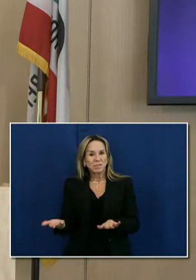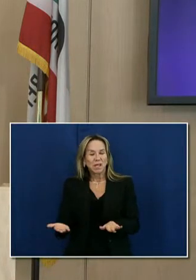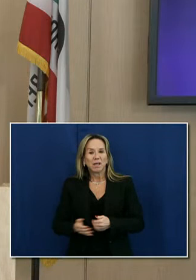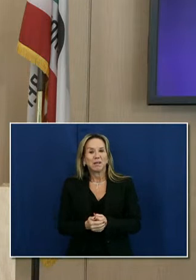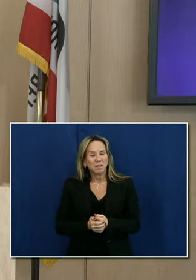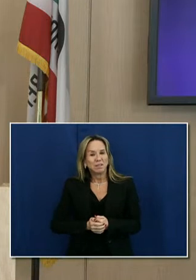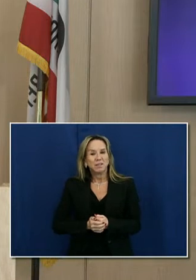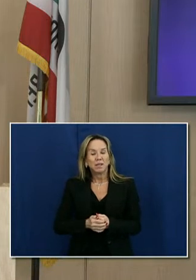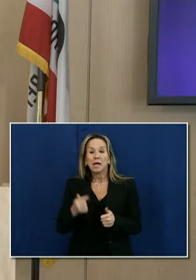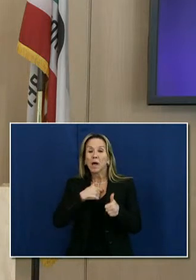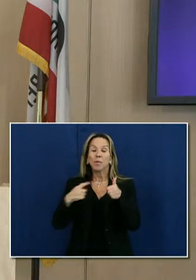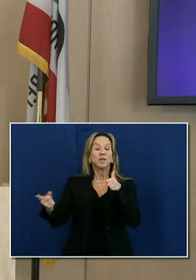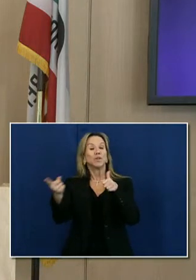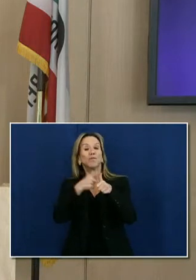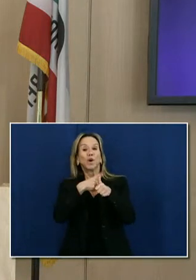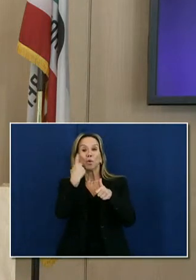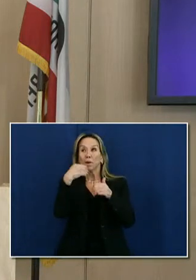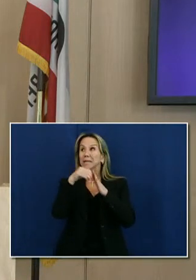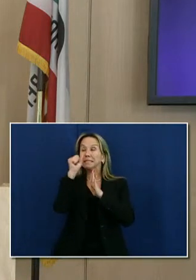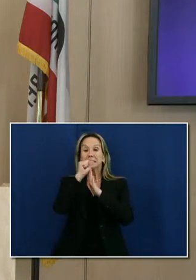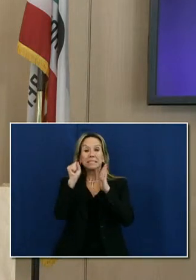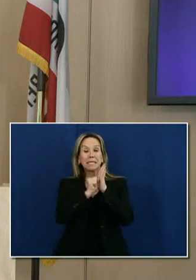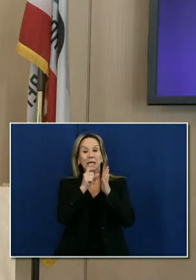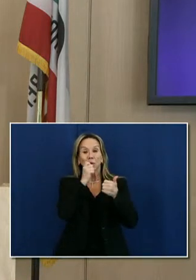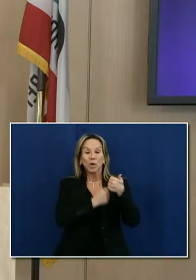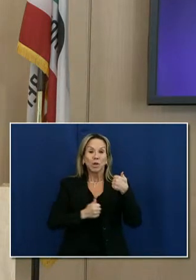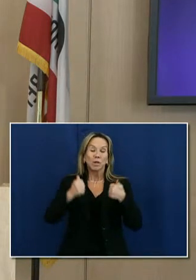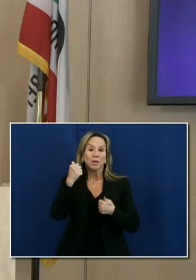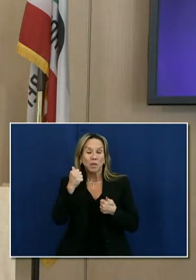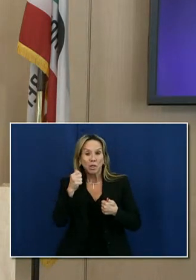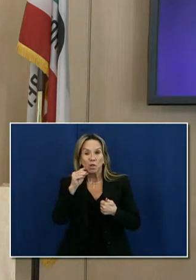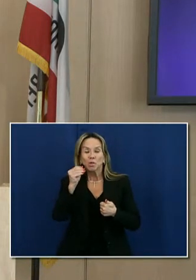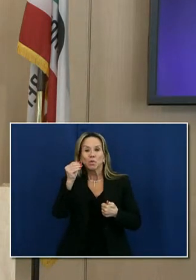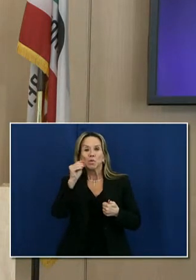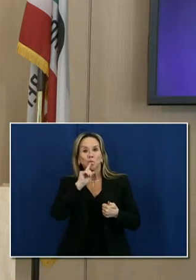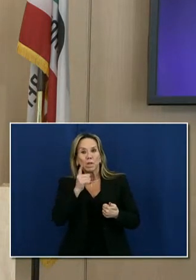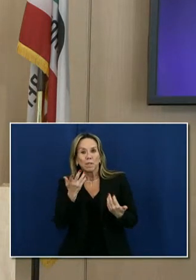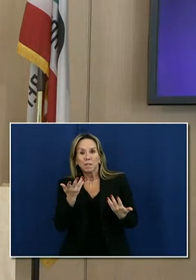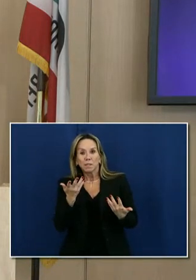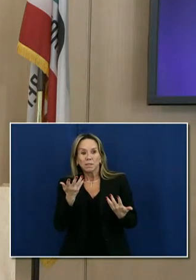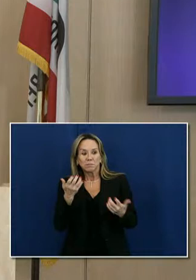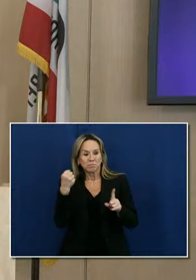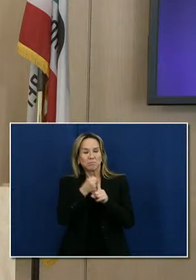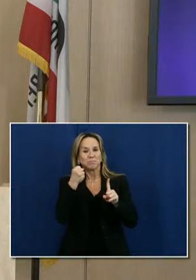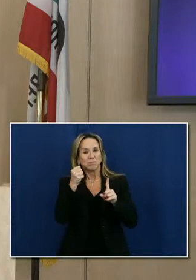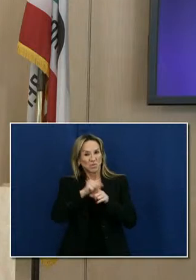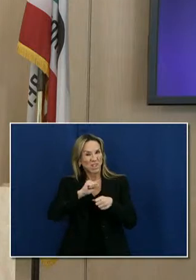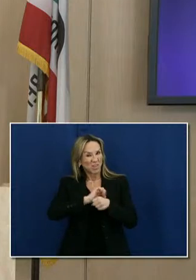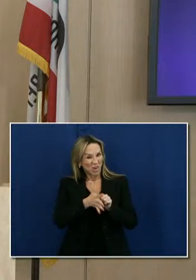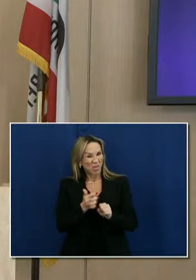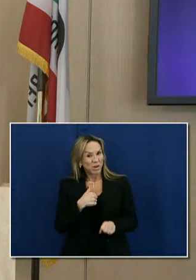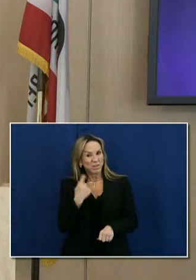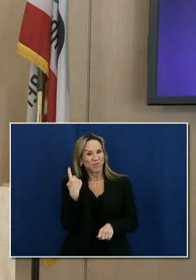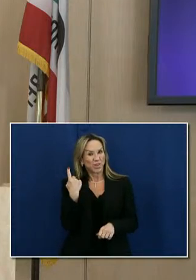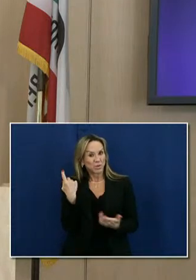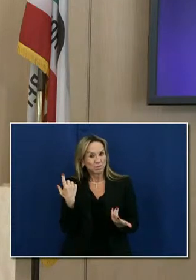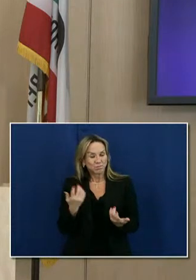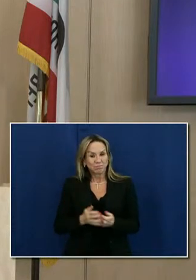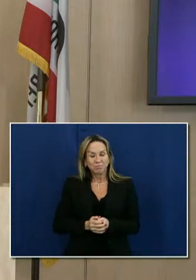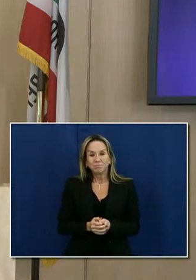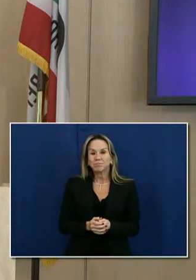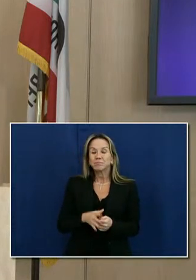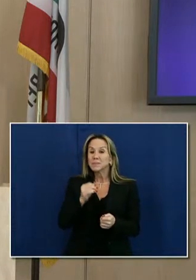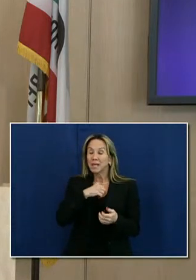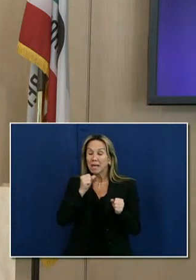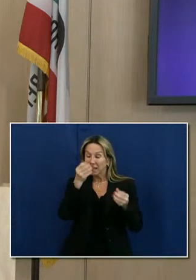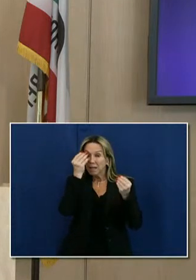I was the first official in the state to have the dubious distinction of coming down with COVID-19. I can